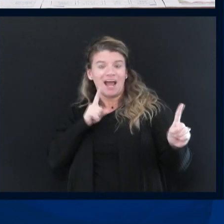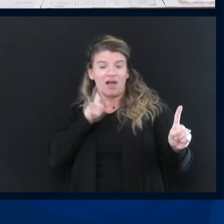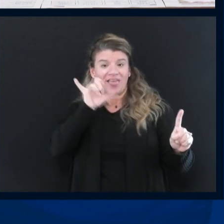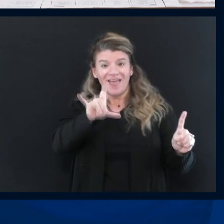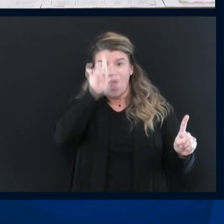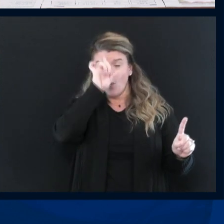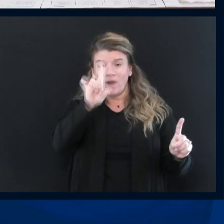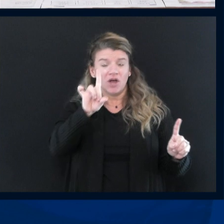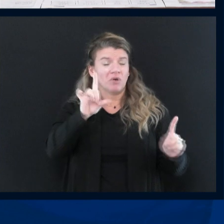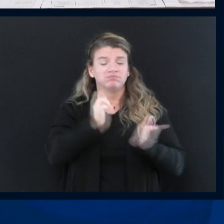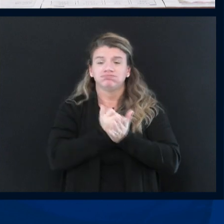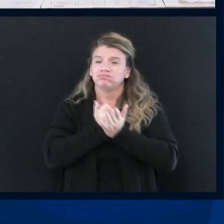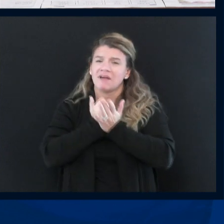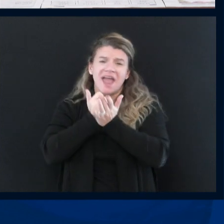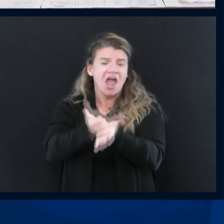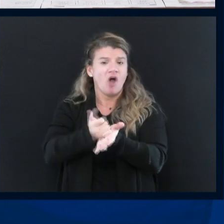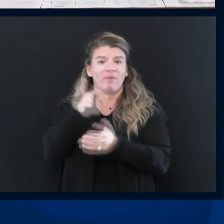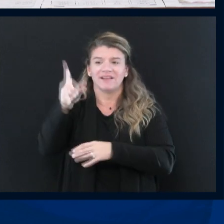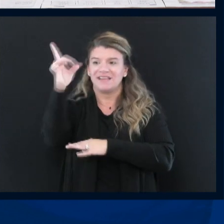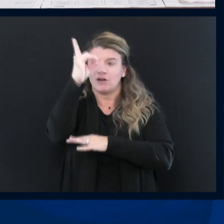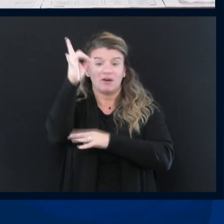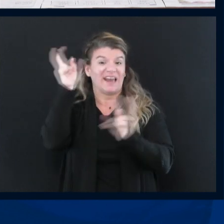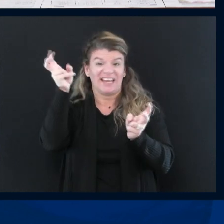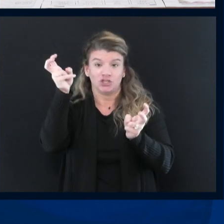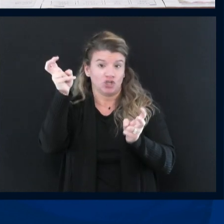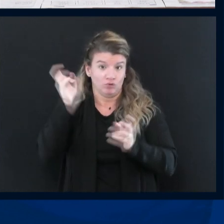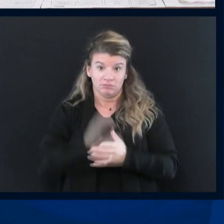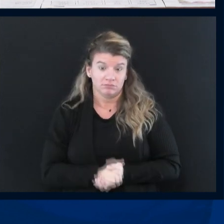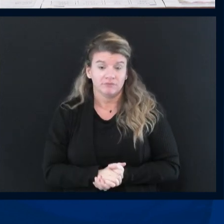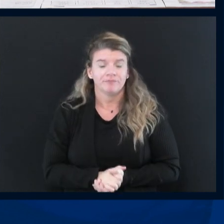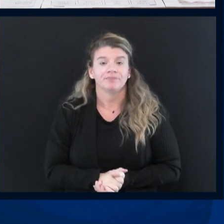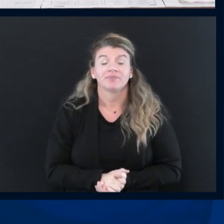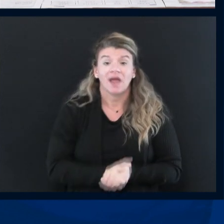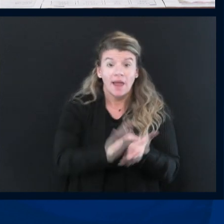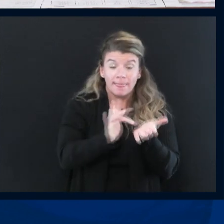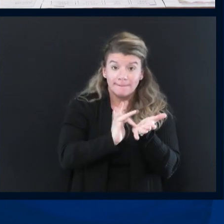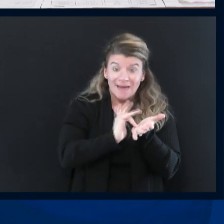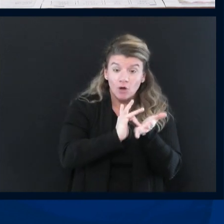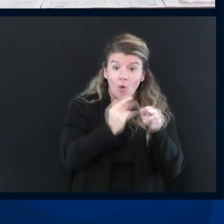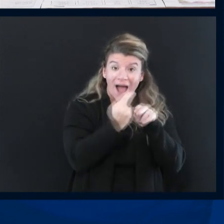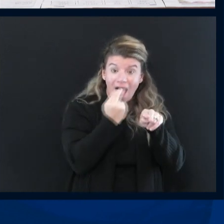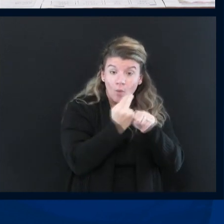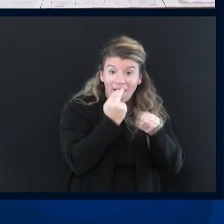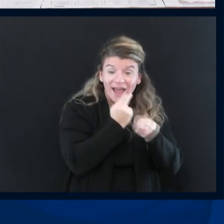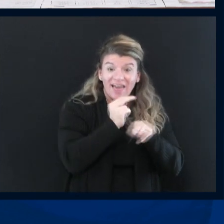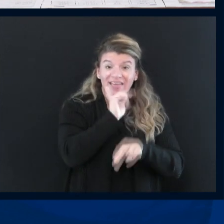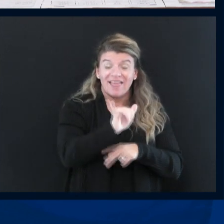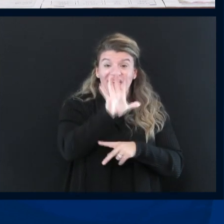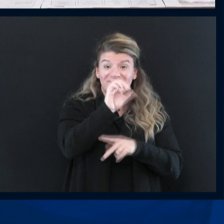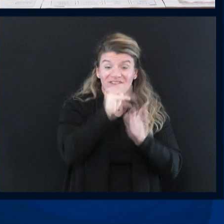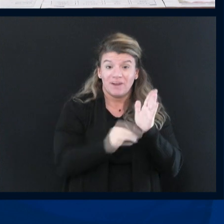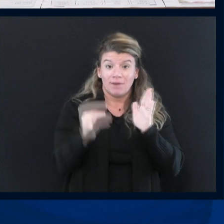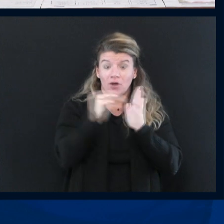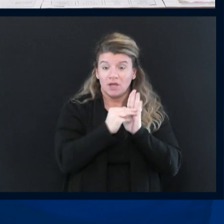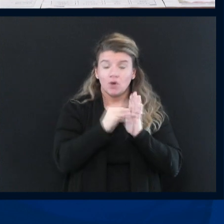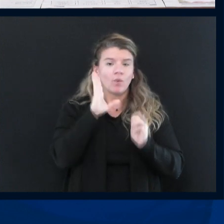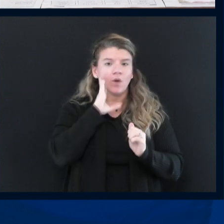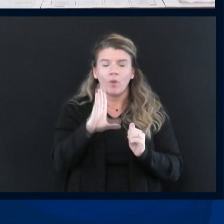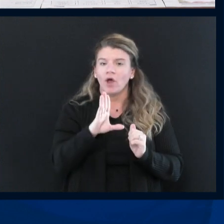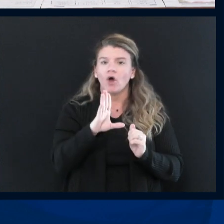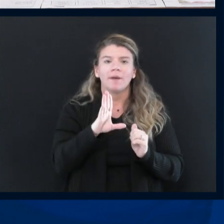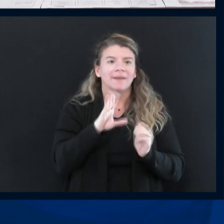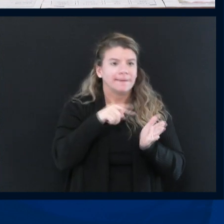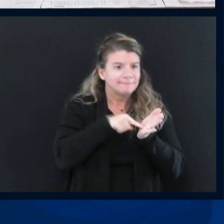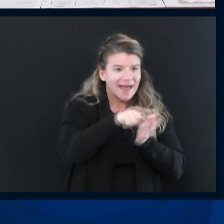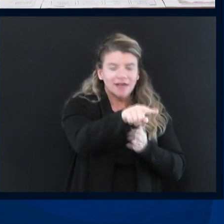going to blanket this state with broadband. From our medical access highways, this $50 million will go over to our